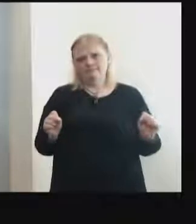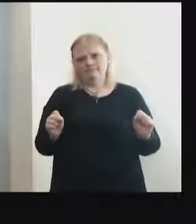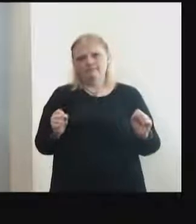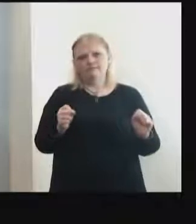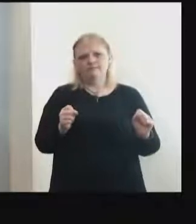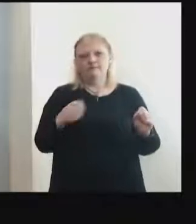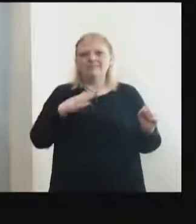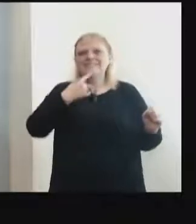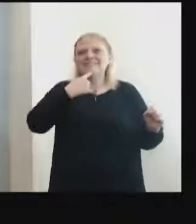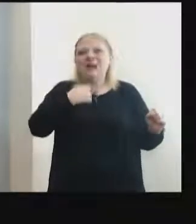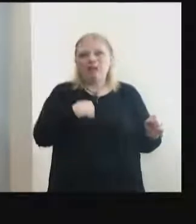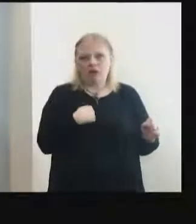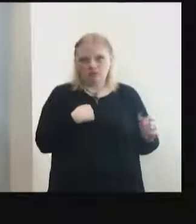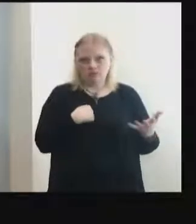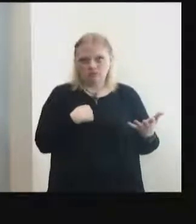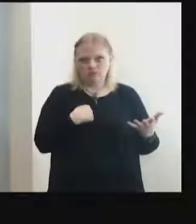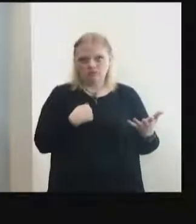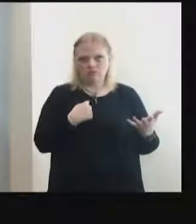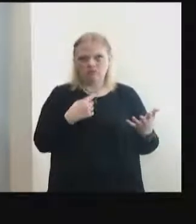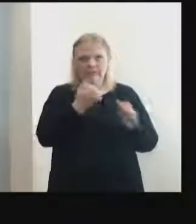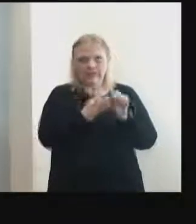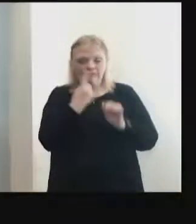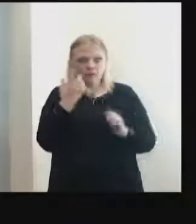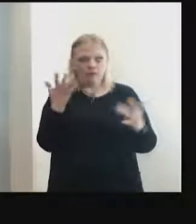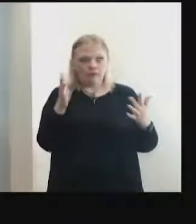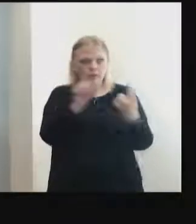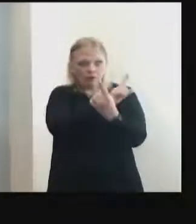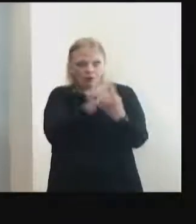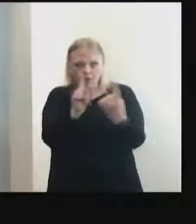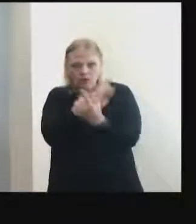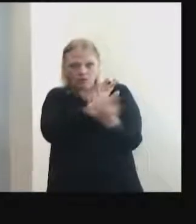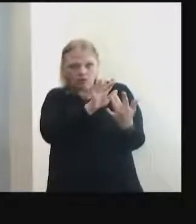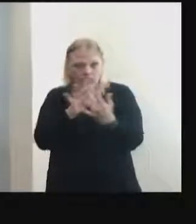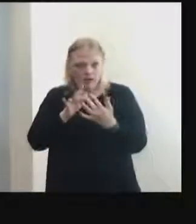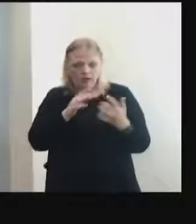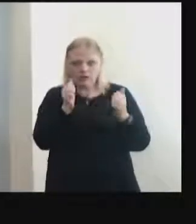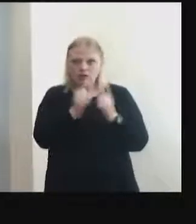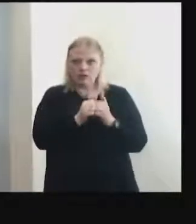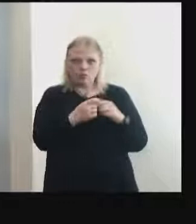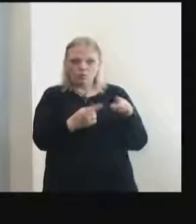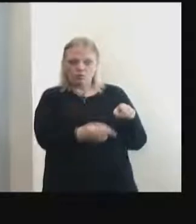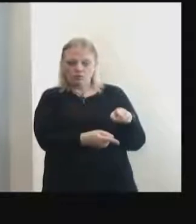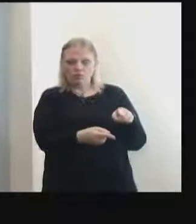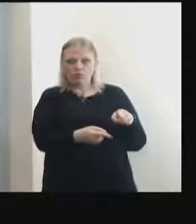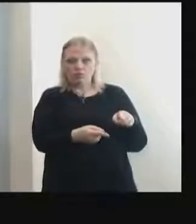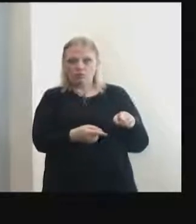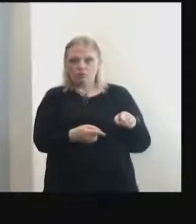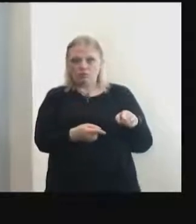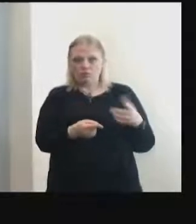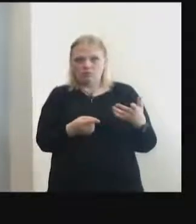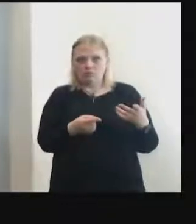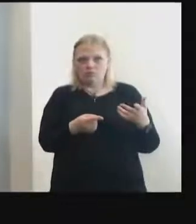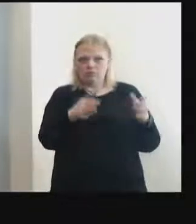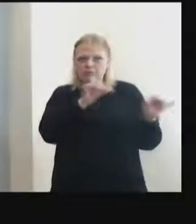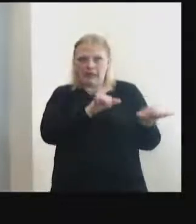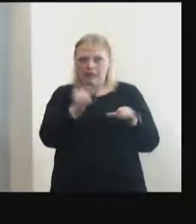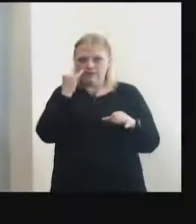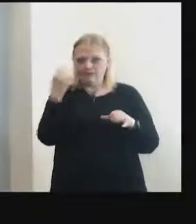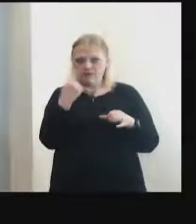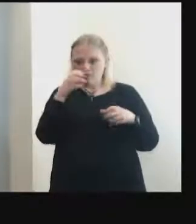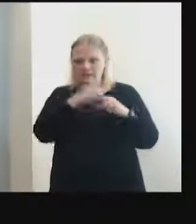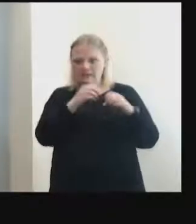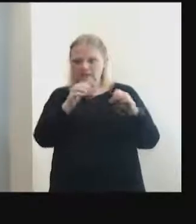us everybody that could have come in contact with your case, even if it is somebody in your home as a